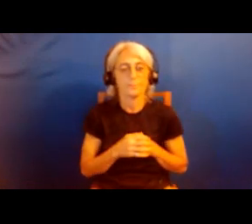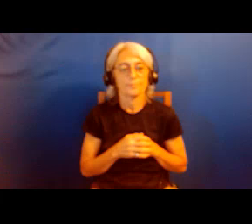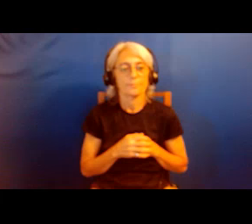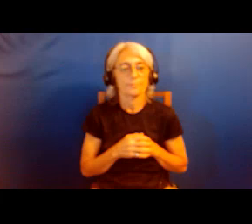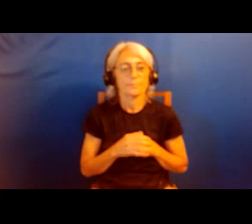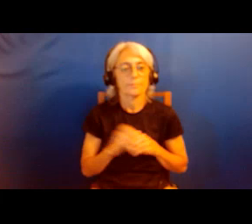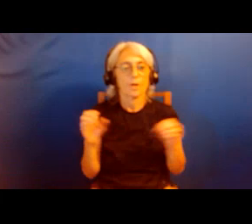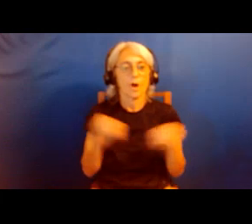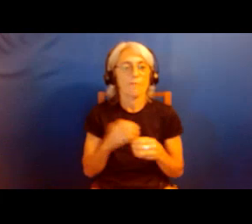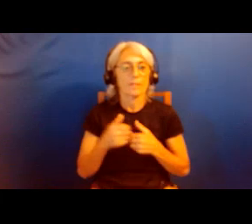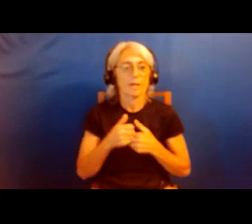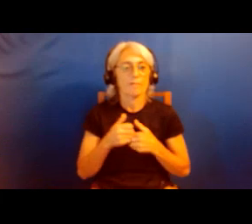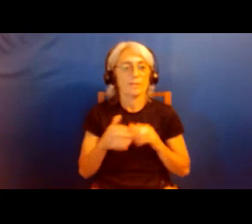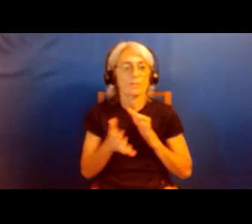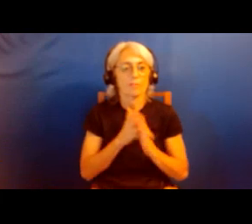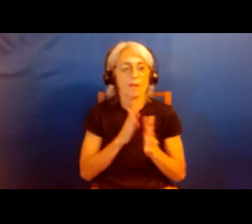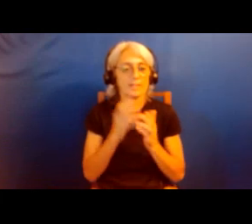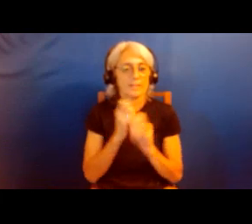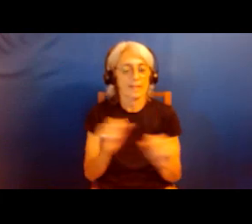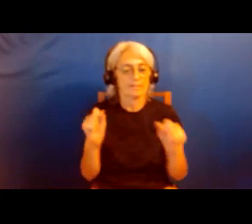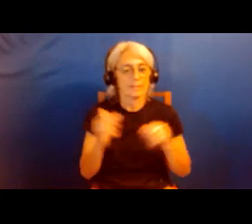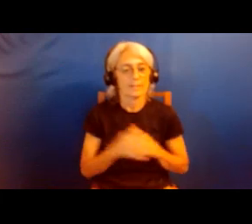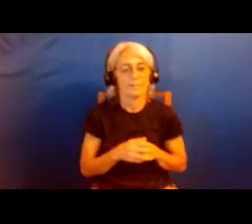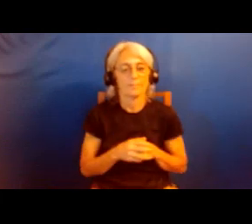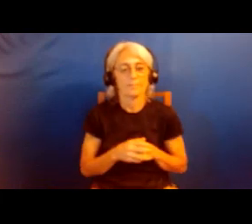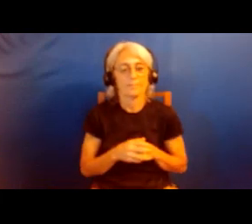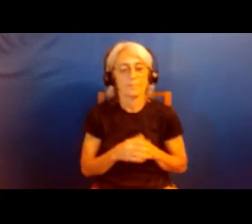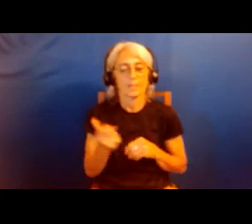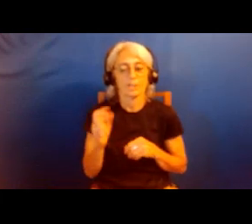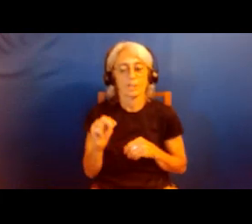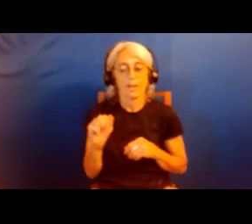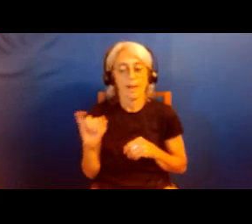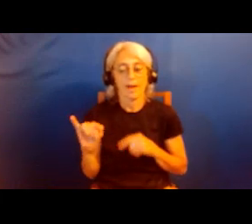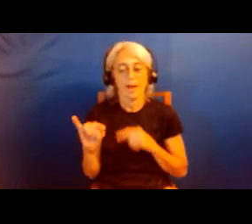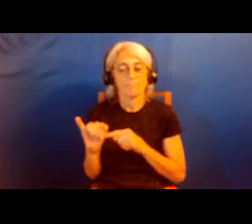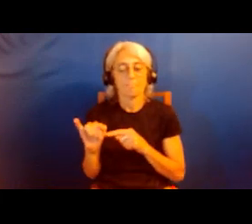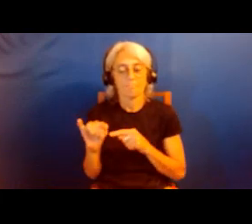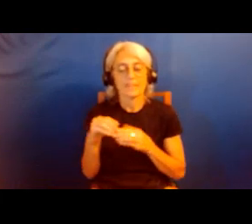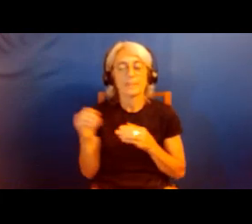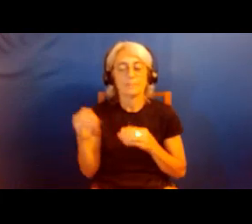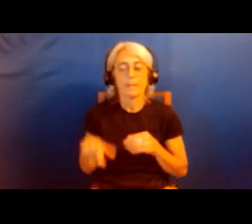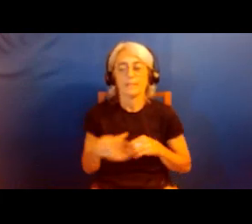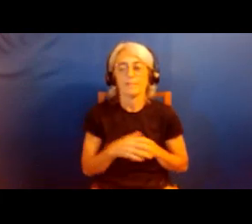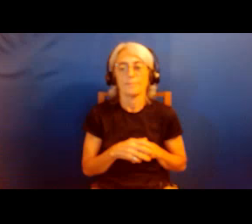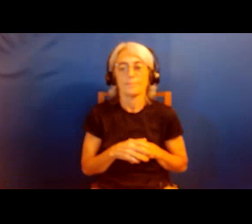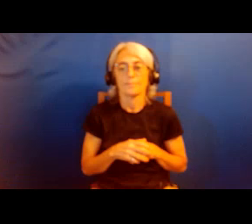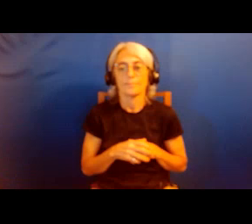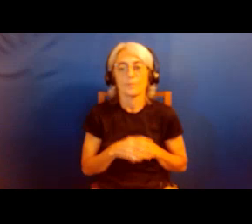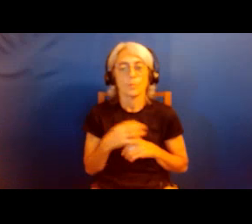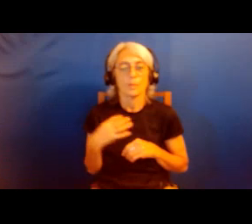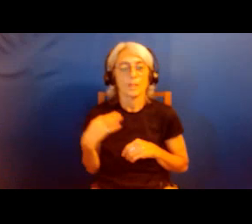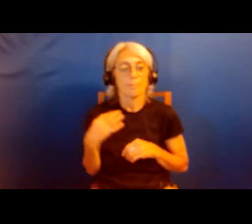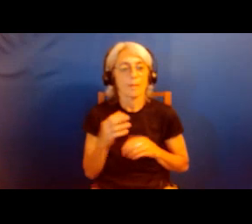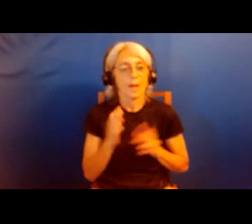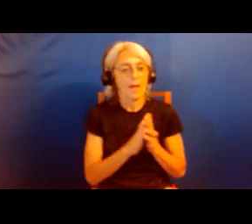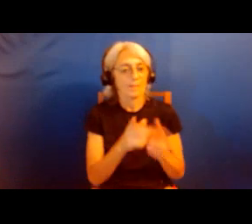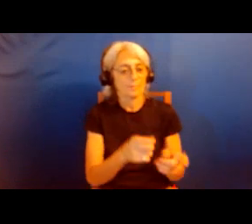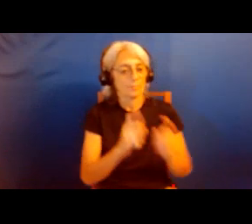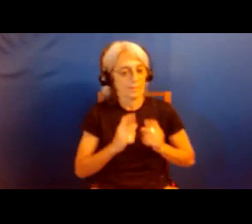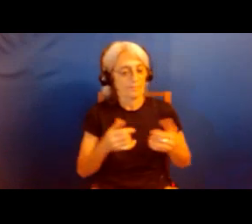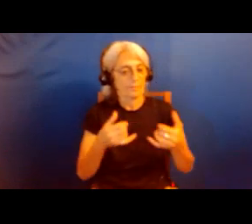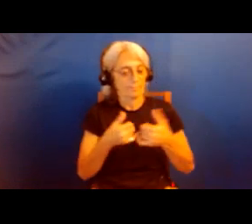Office of Traffic Safety. So Gen AI is not cheap. So we applied for a grant from the Office of Traffic Safety, and with